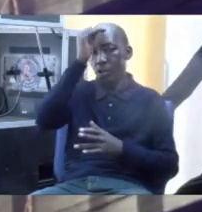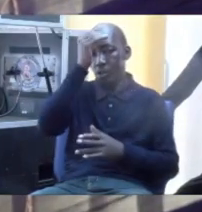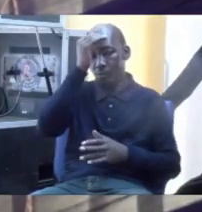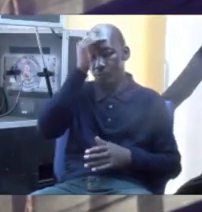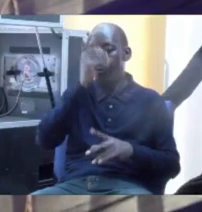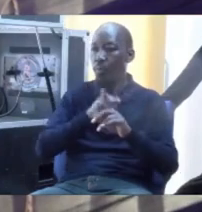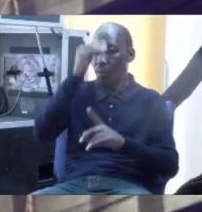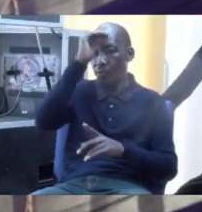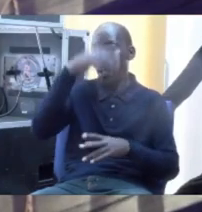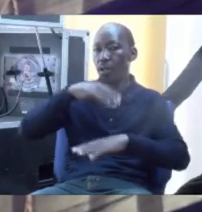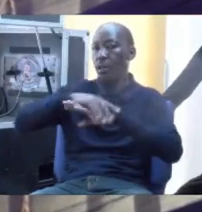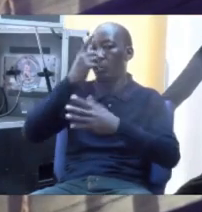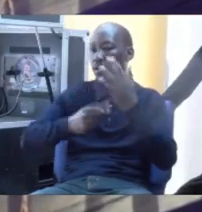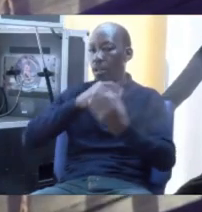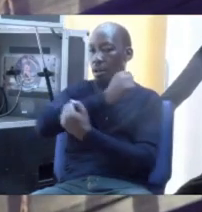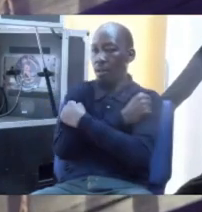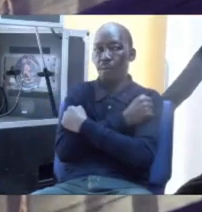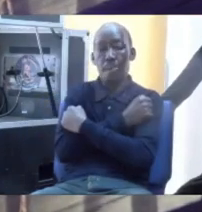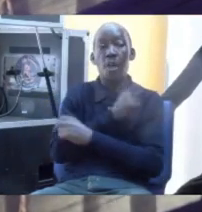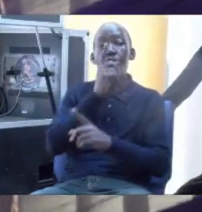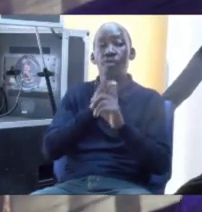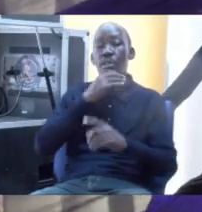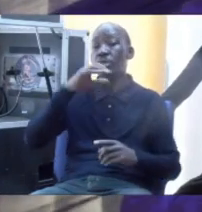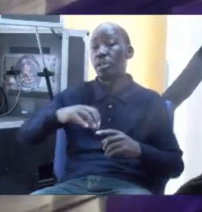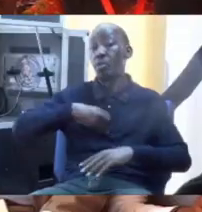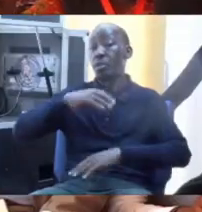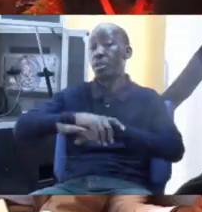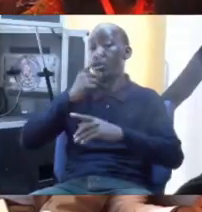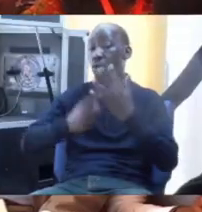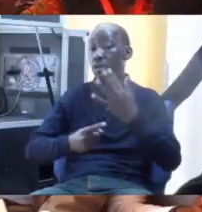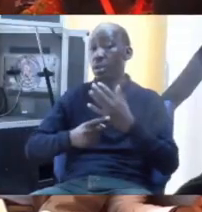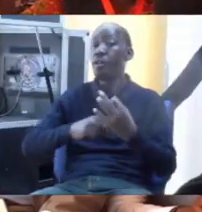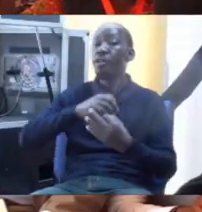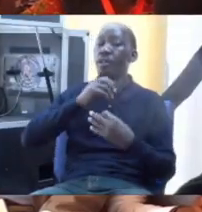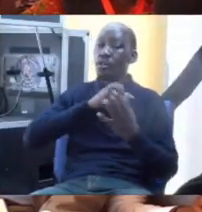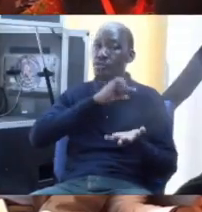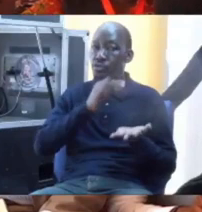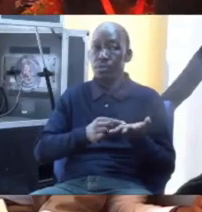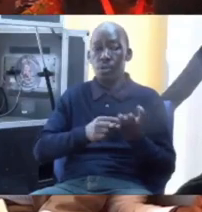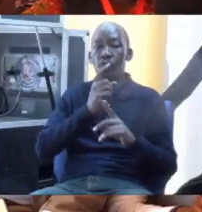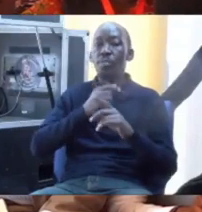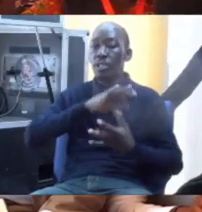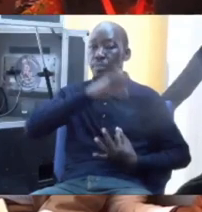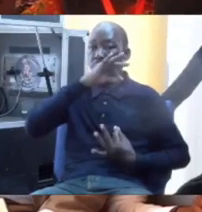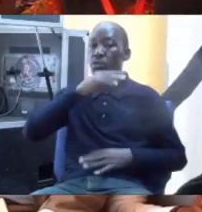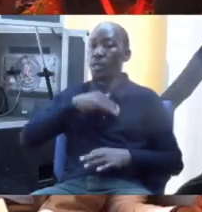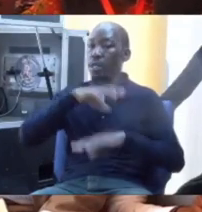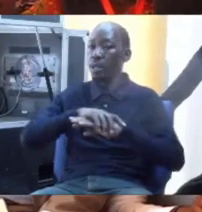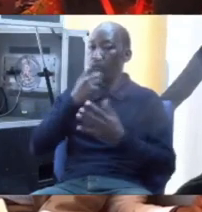getting what? From the Son, we are getting what? From the Spirit, we are getting